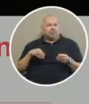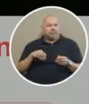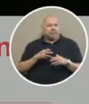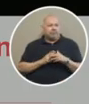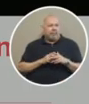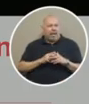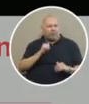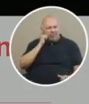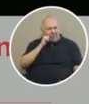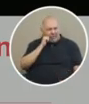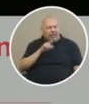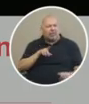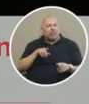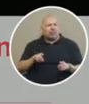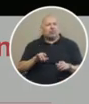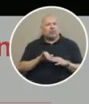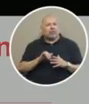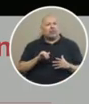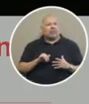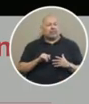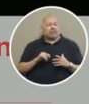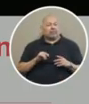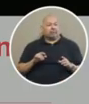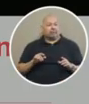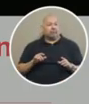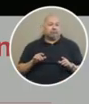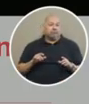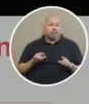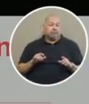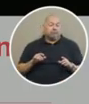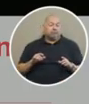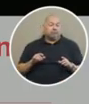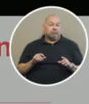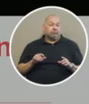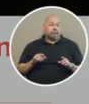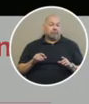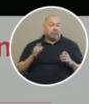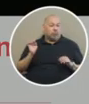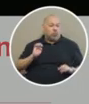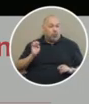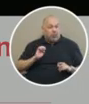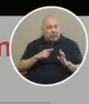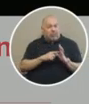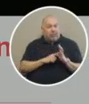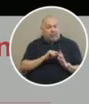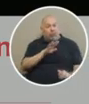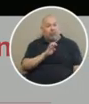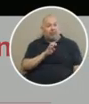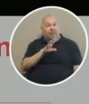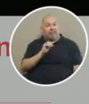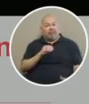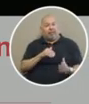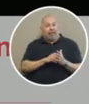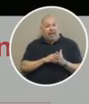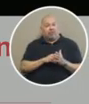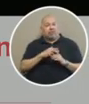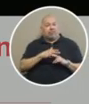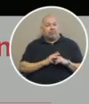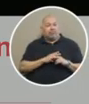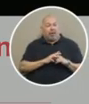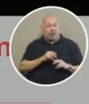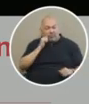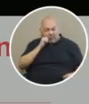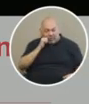day. During this crisis, the current demand has been approximately 450,000 pounds